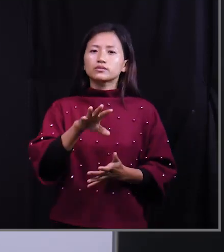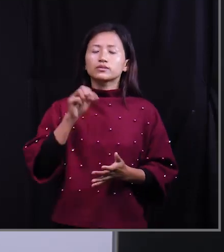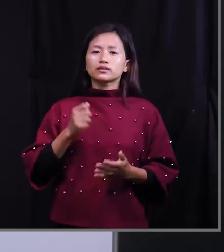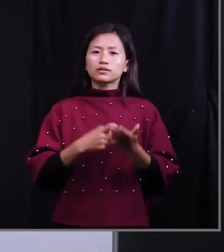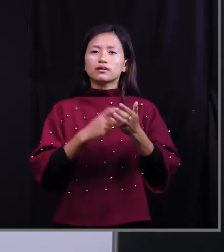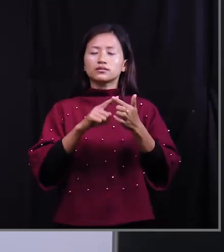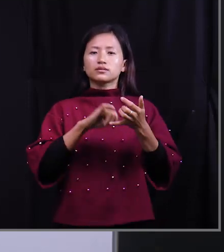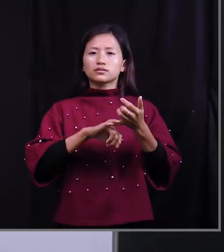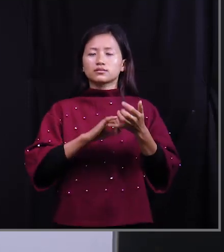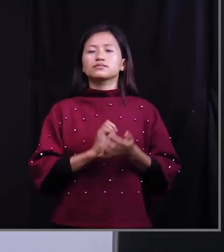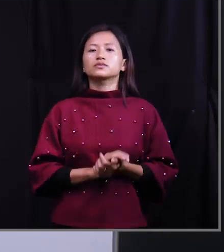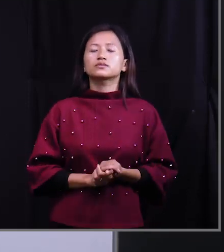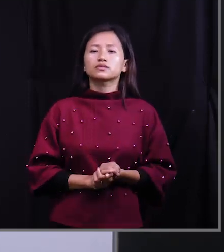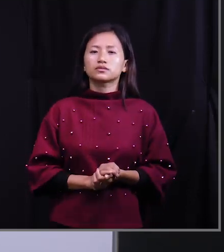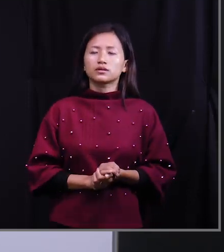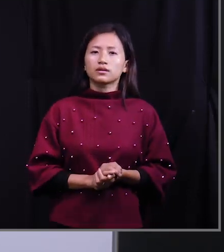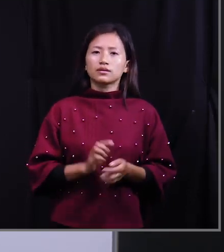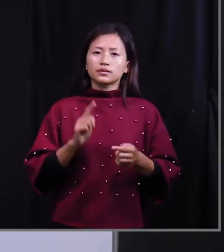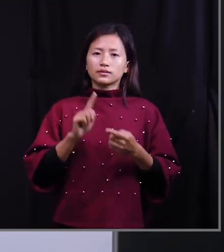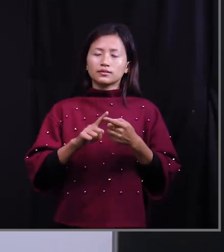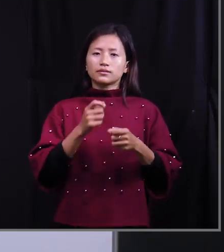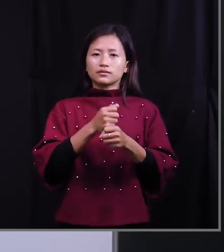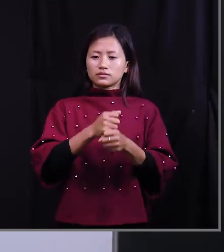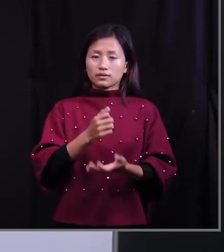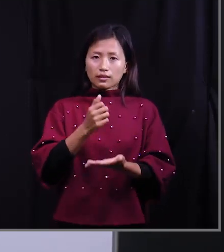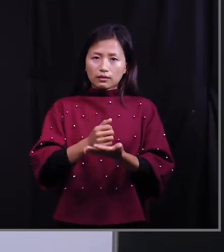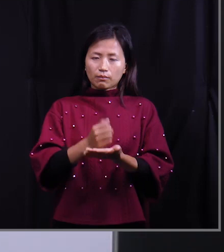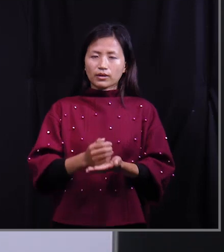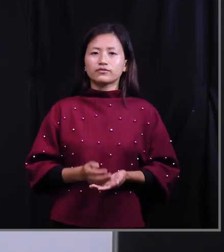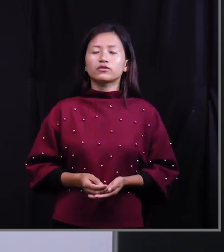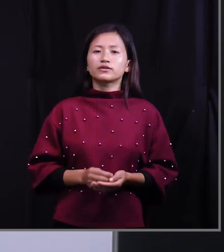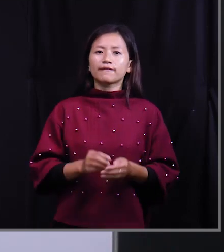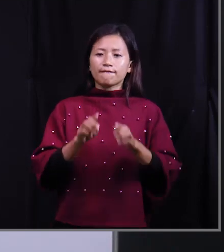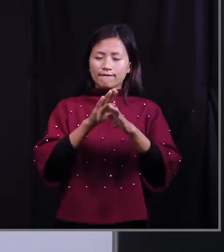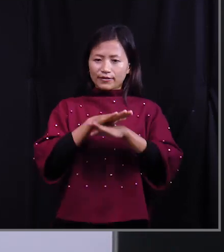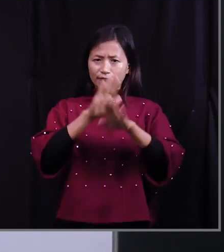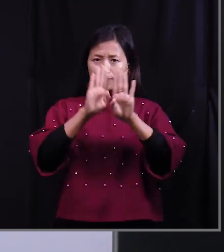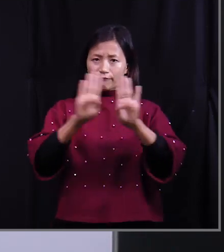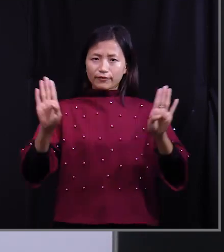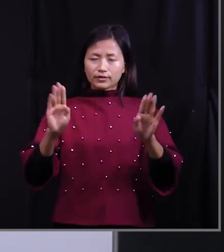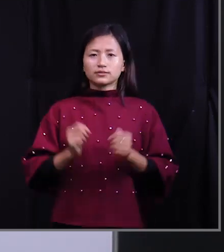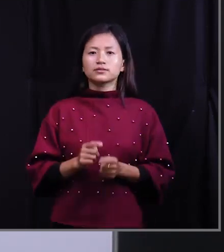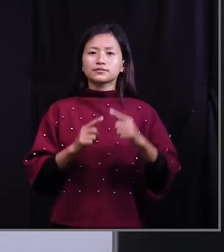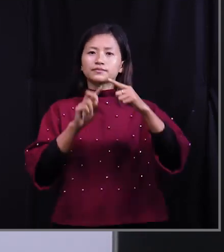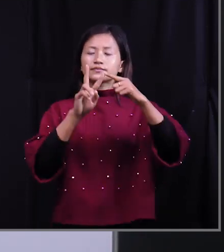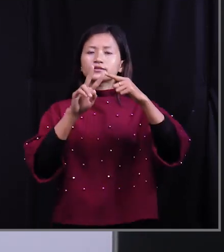resources. For example, the demand for the flat TV have increased